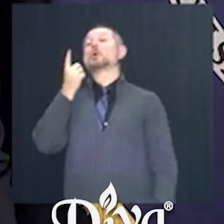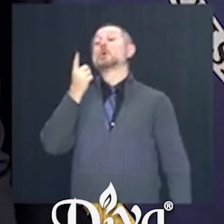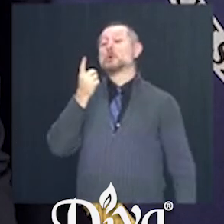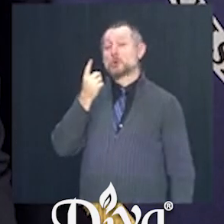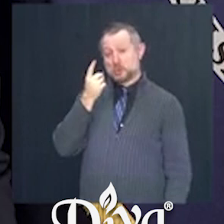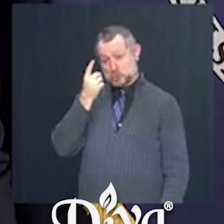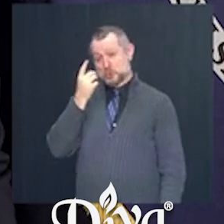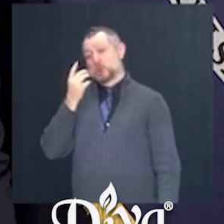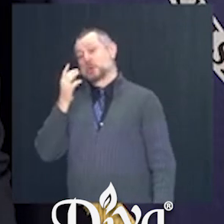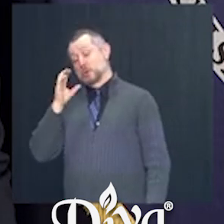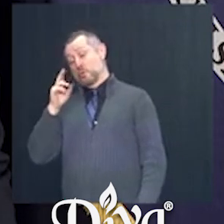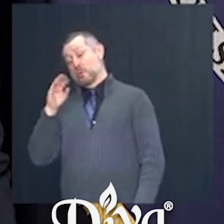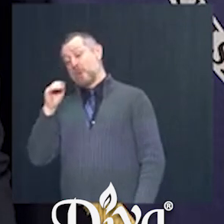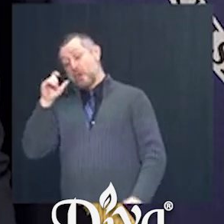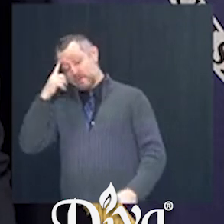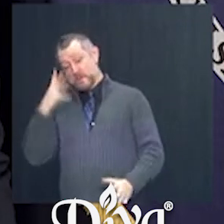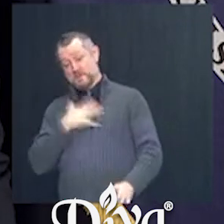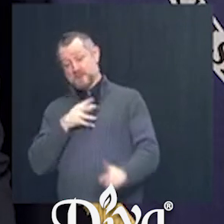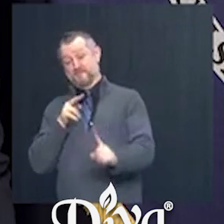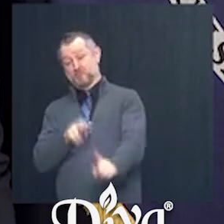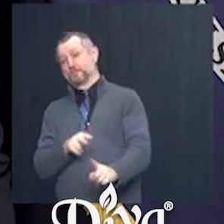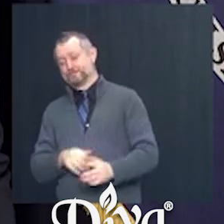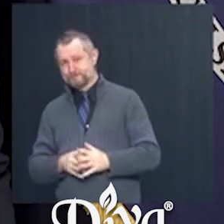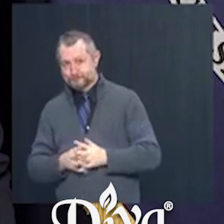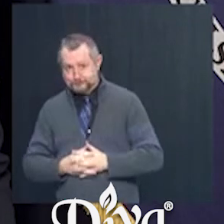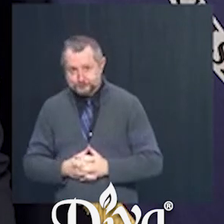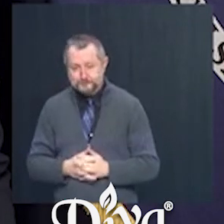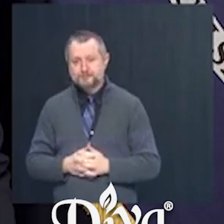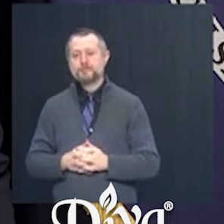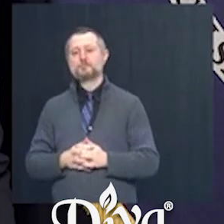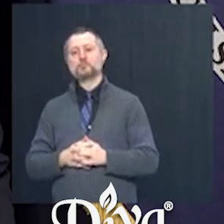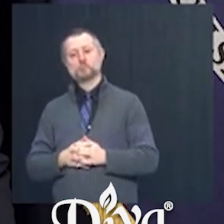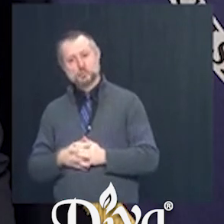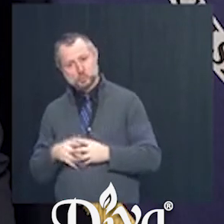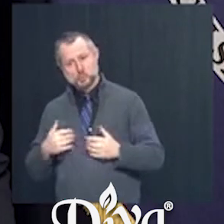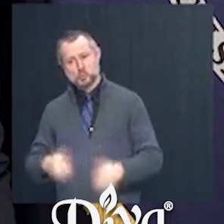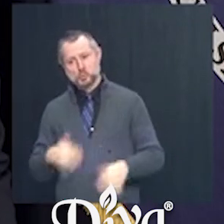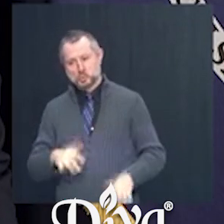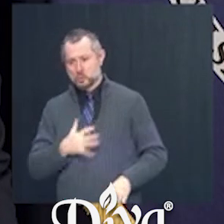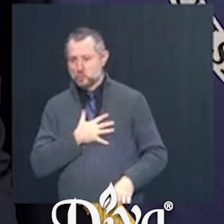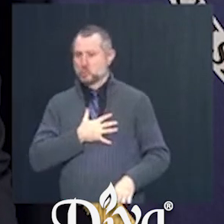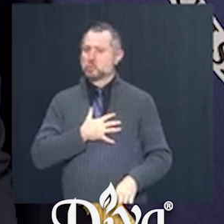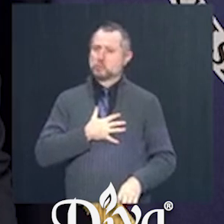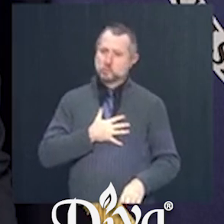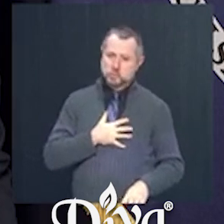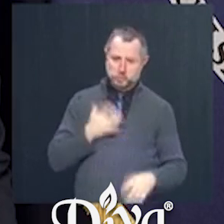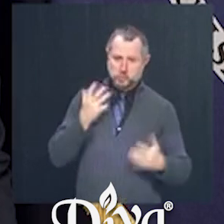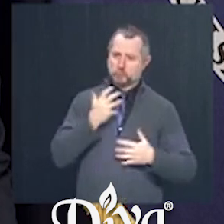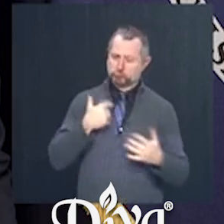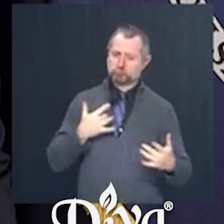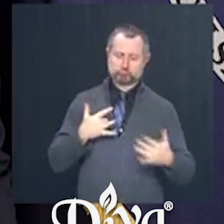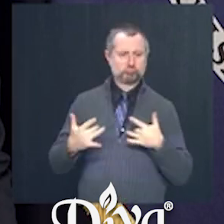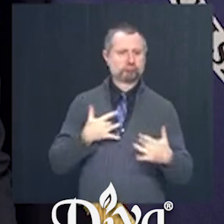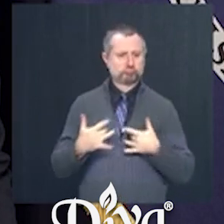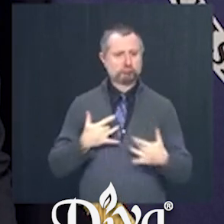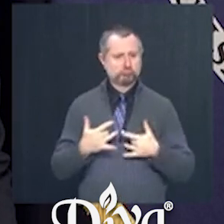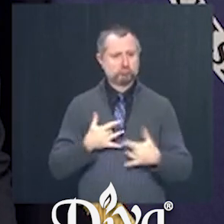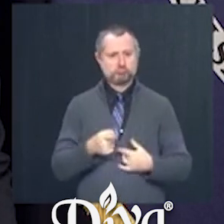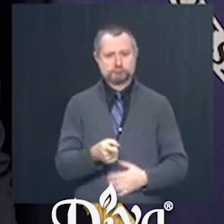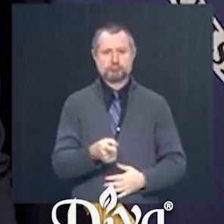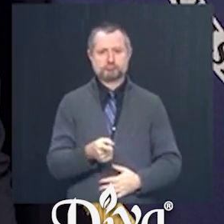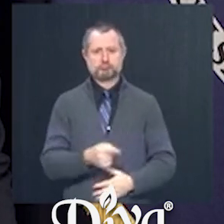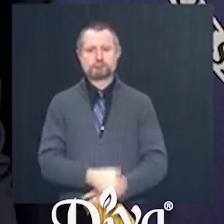is a very troubling and disturbing situation. I think people